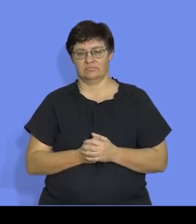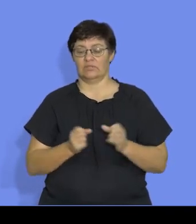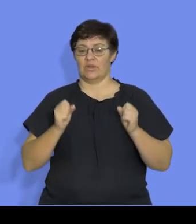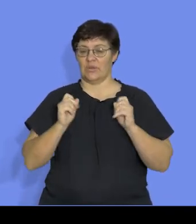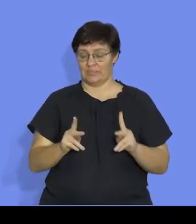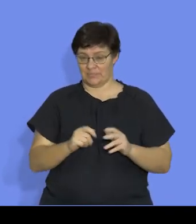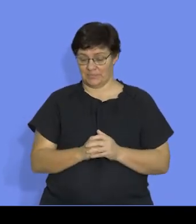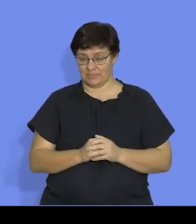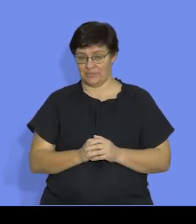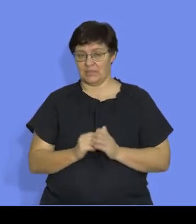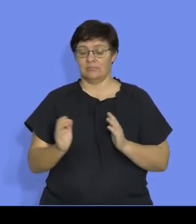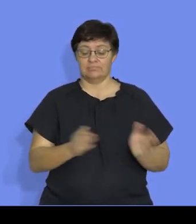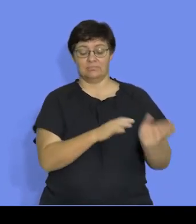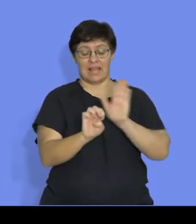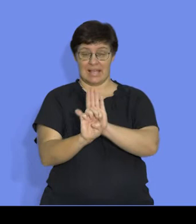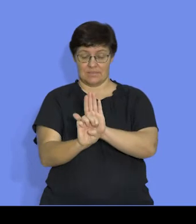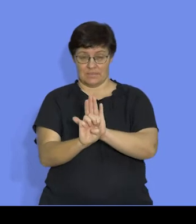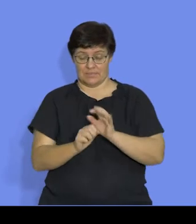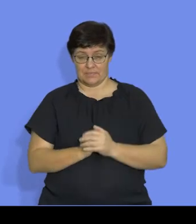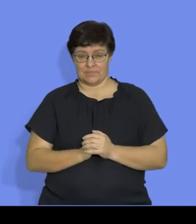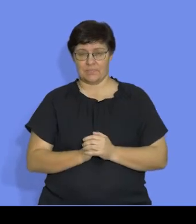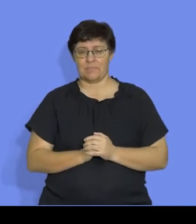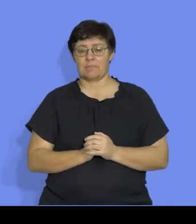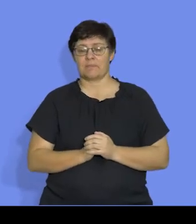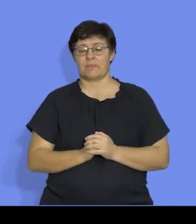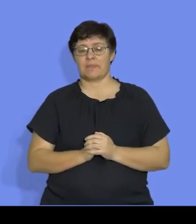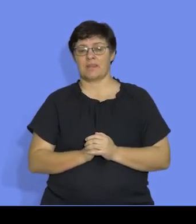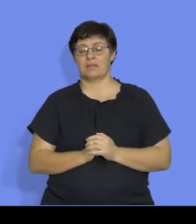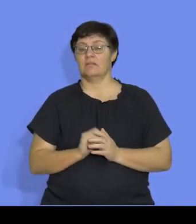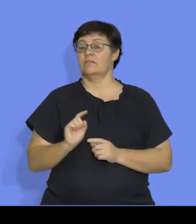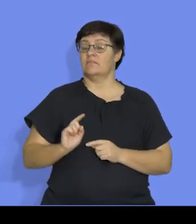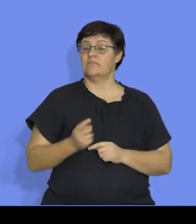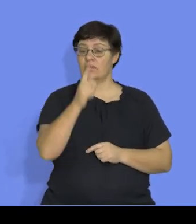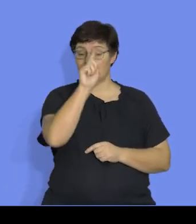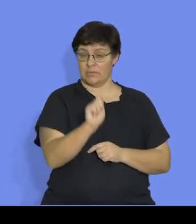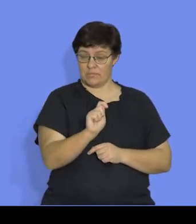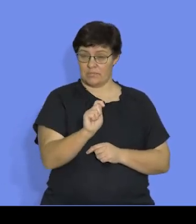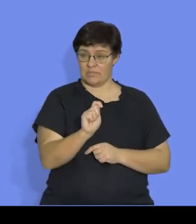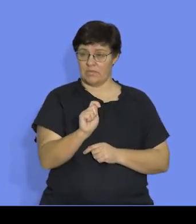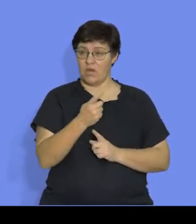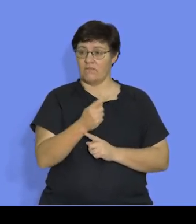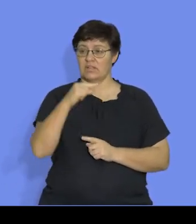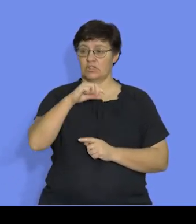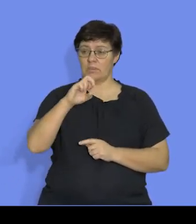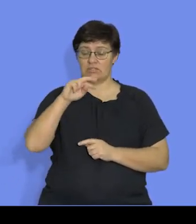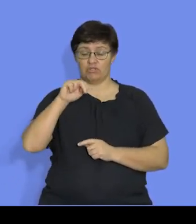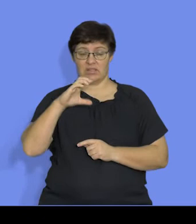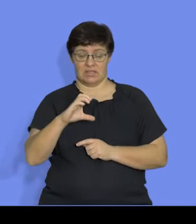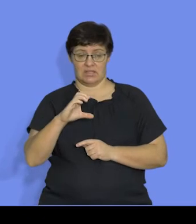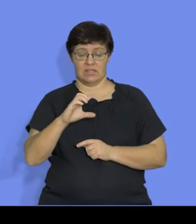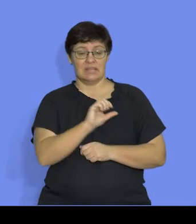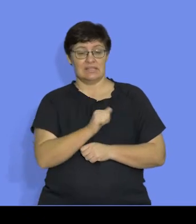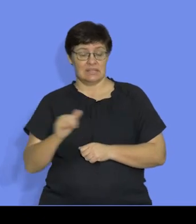Cool, let's have a look at our example. So the first term of a geometric sequence